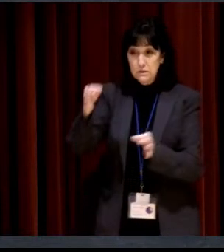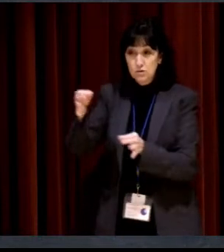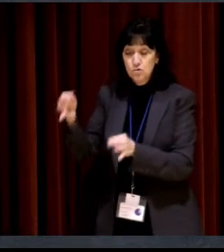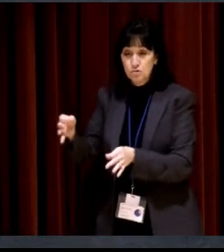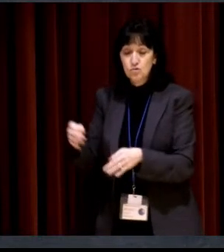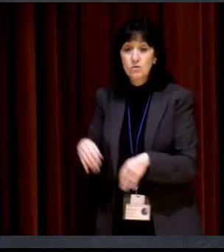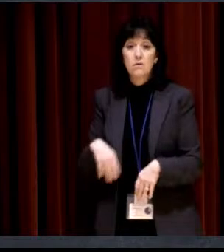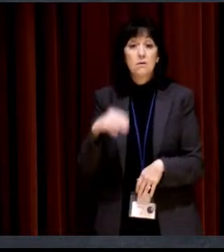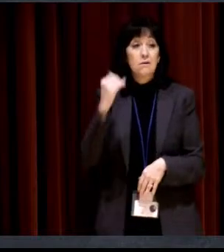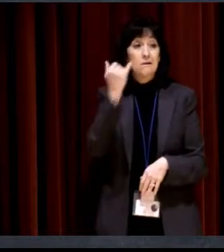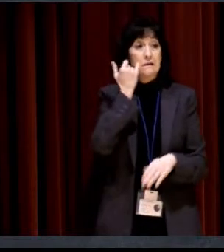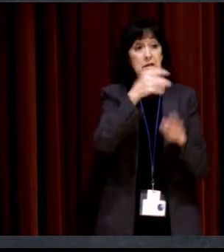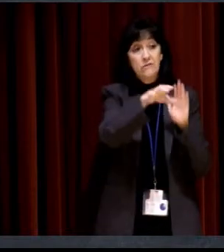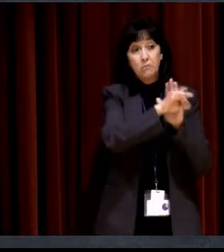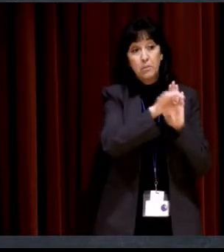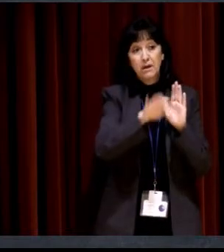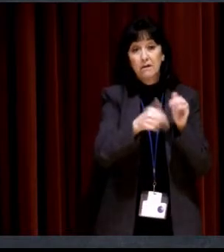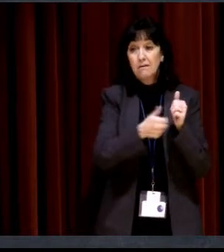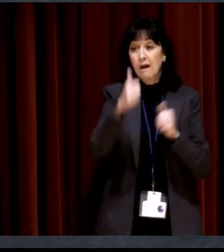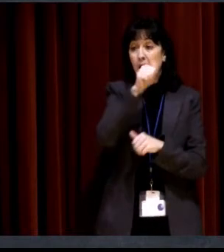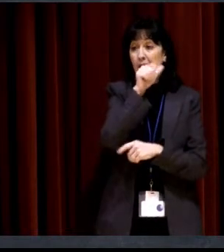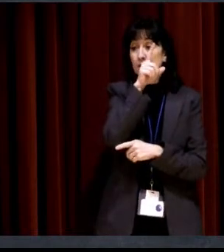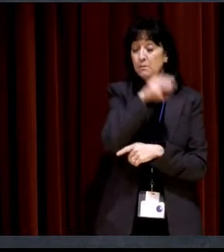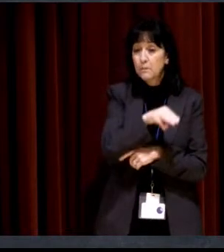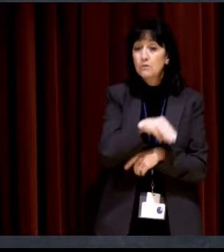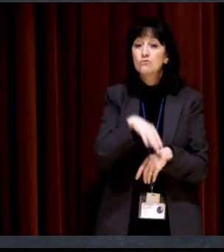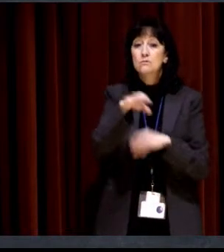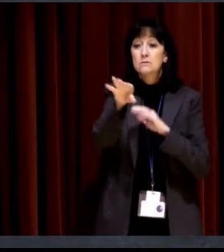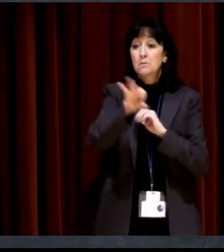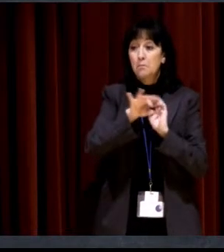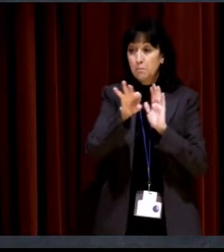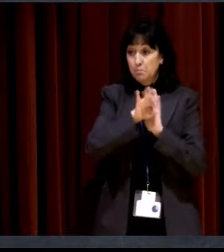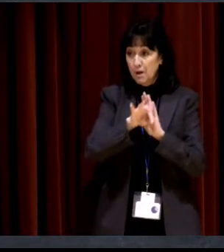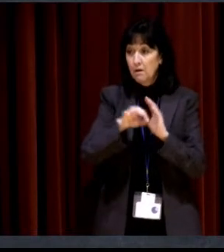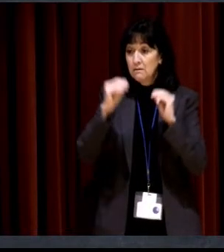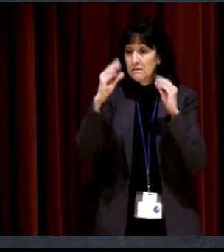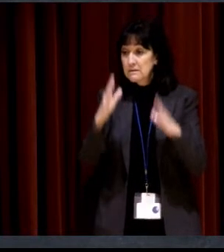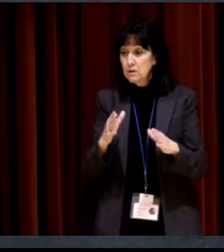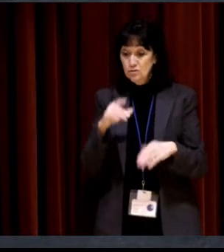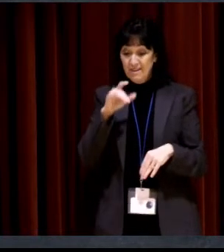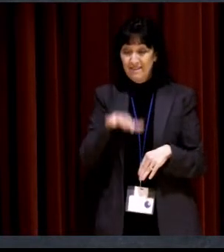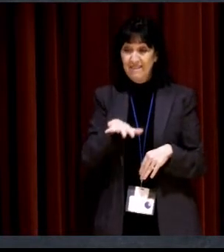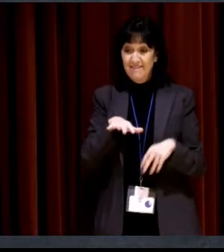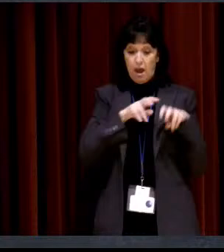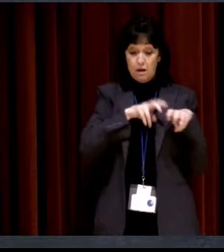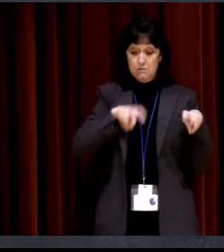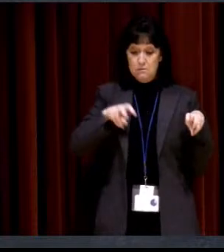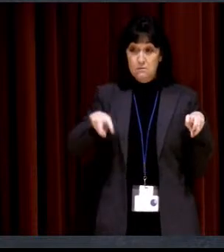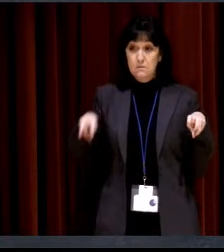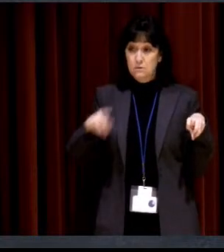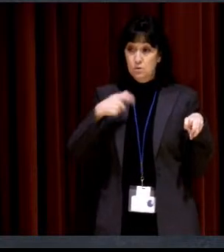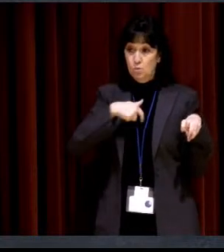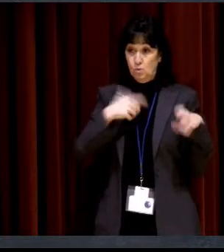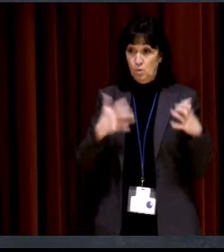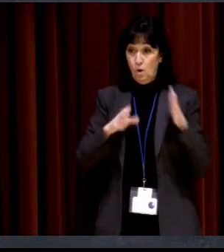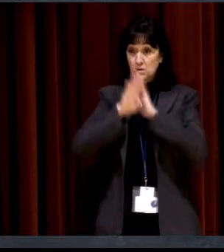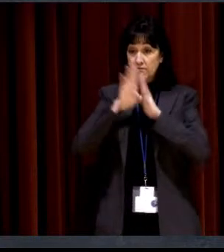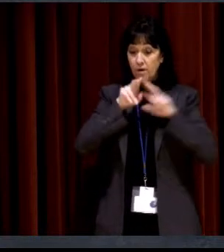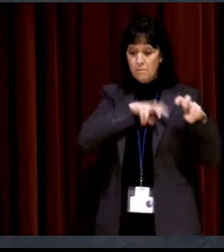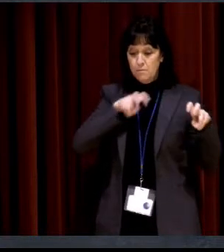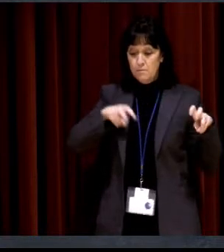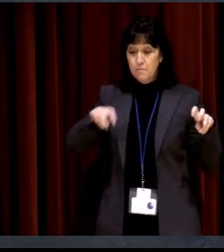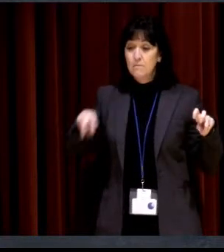administrators they have and teachers. But this local board will be able to make the decisions for the collaborative. That's the